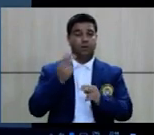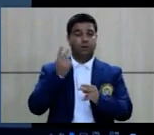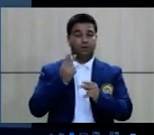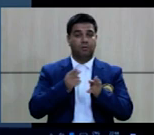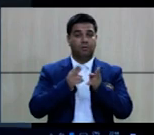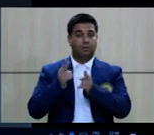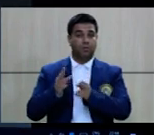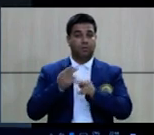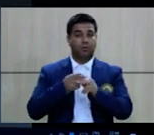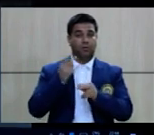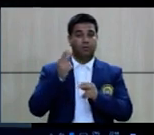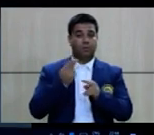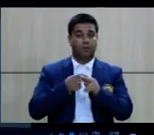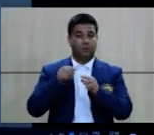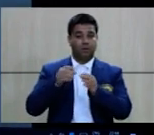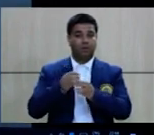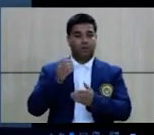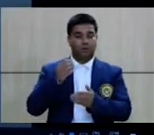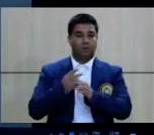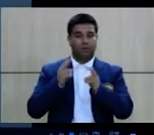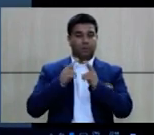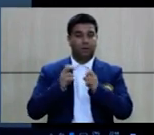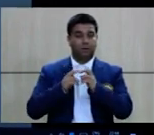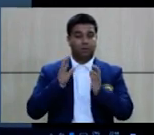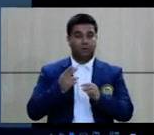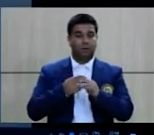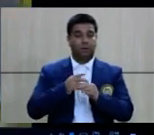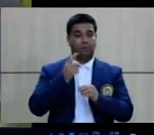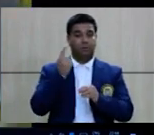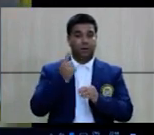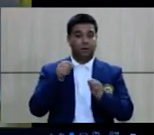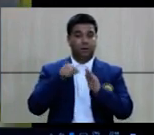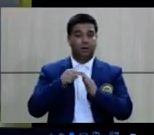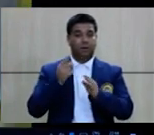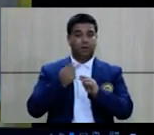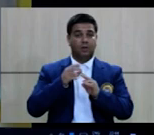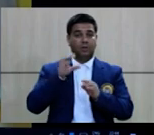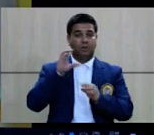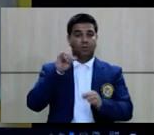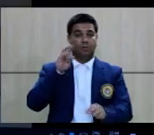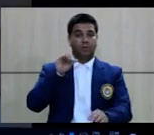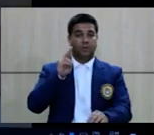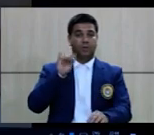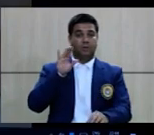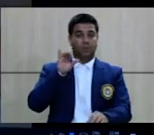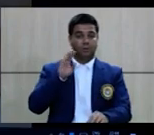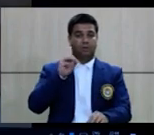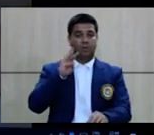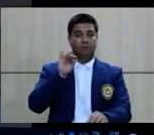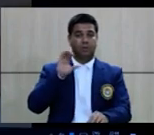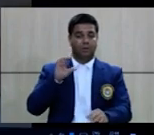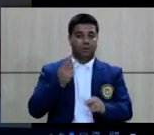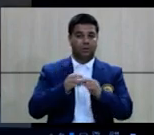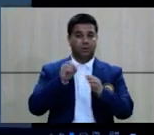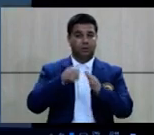o'tamiz, ya'ni ikkinchi noma'lum o'g'itni aniqlaymiz. Birinchi probirkaga konsentrlangan sulfat kislota va mis metaldan